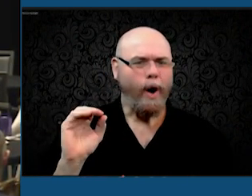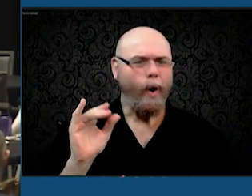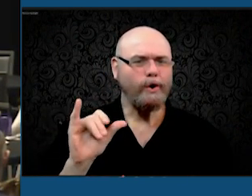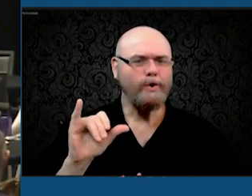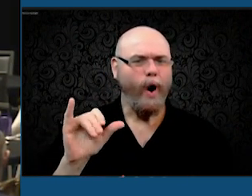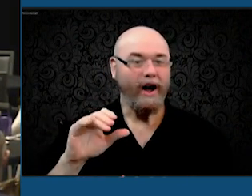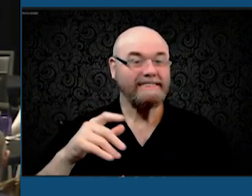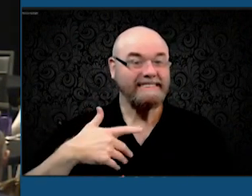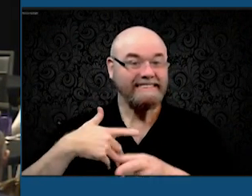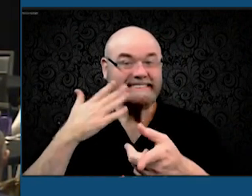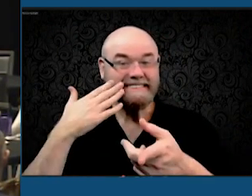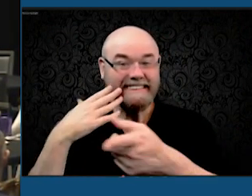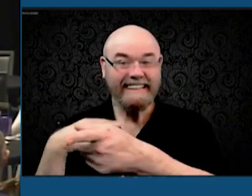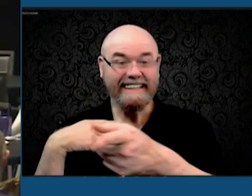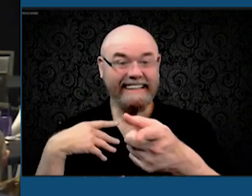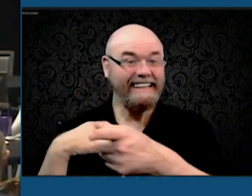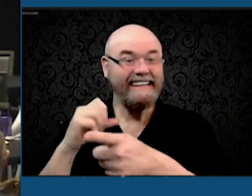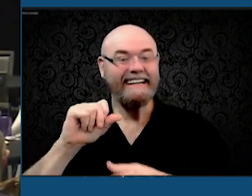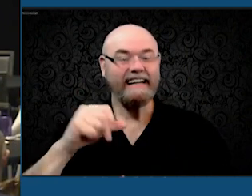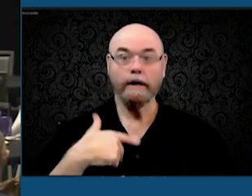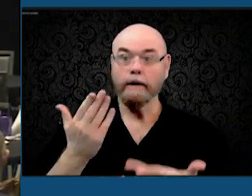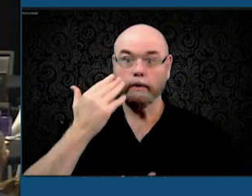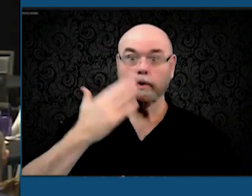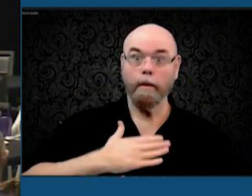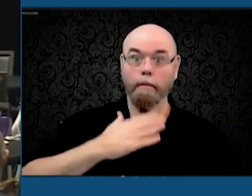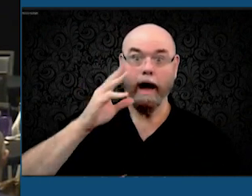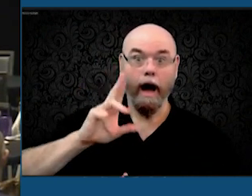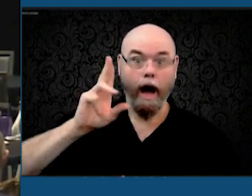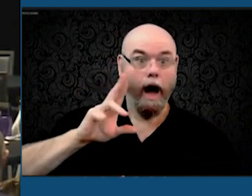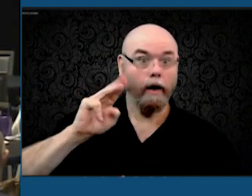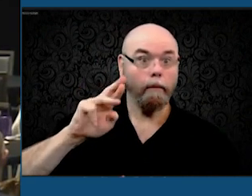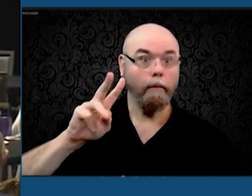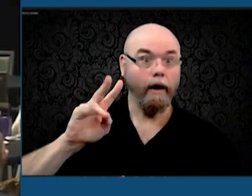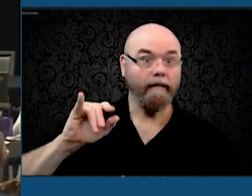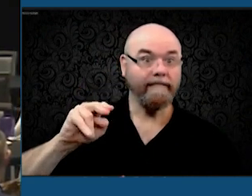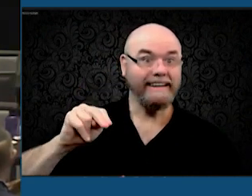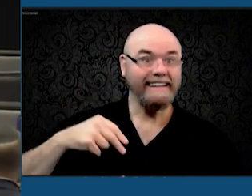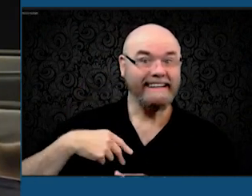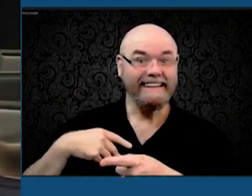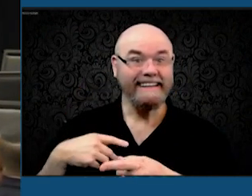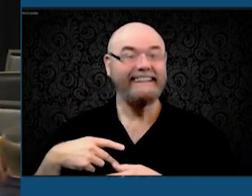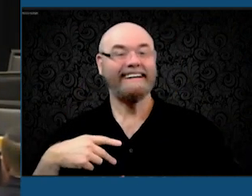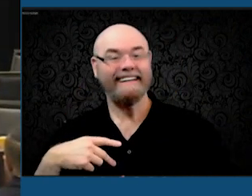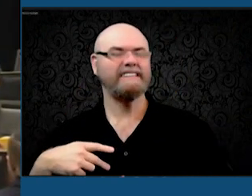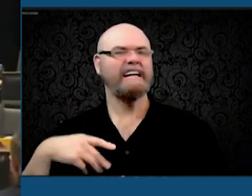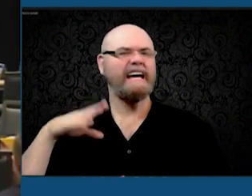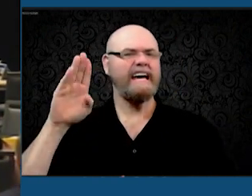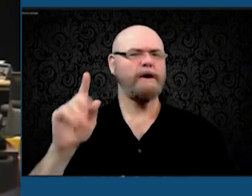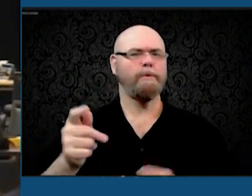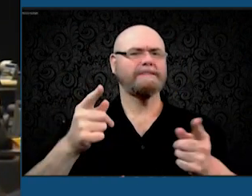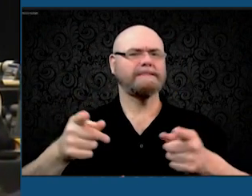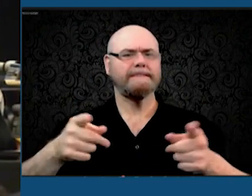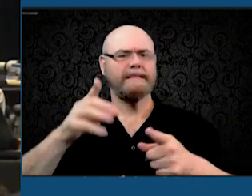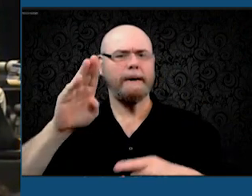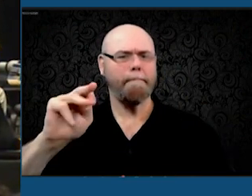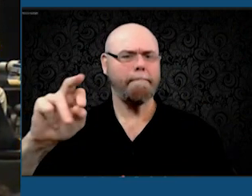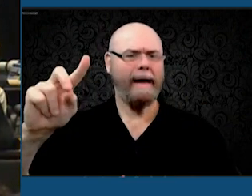Cool. Well, maybe you know my Uncle Marvin. So Uncle Marvin was a band leader by night and a teacher by